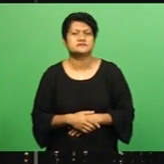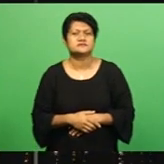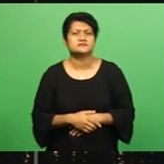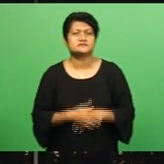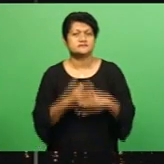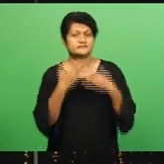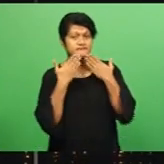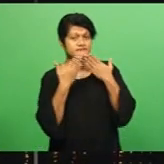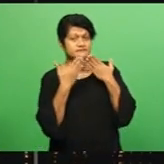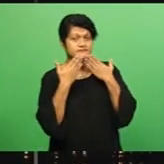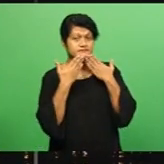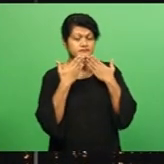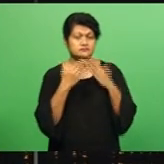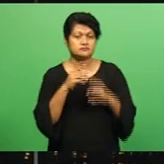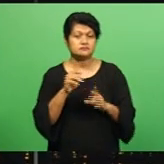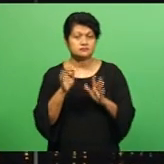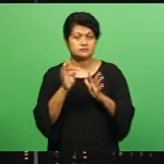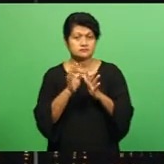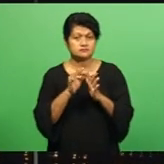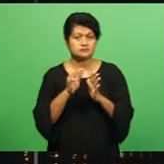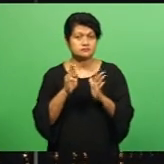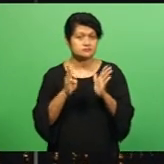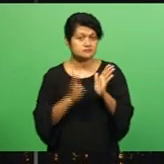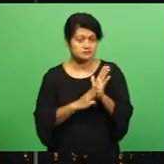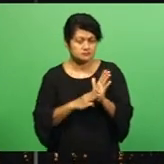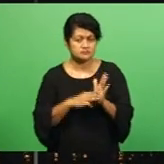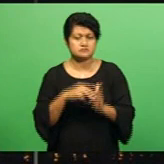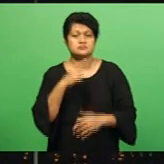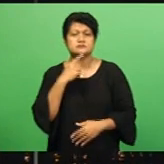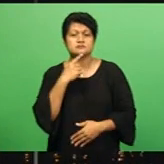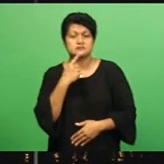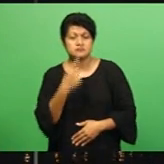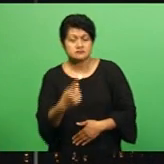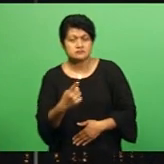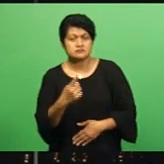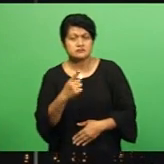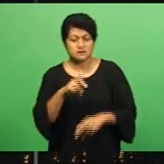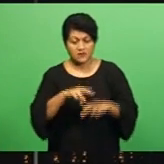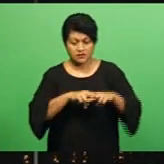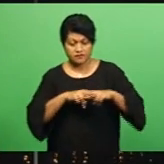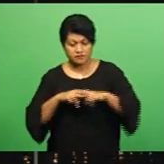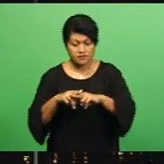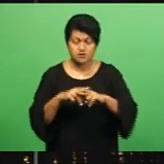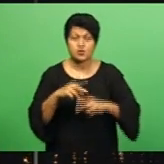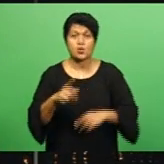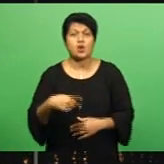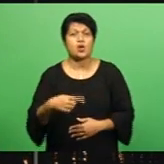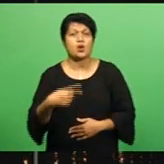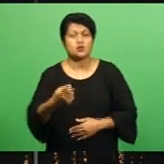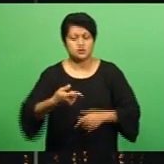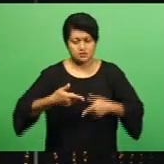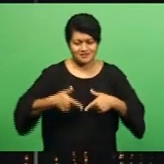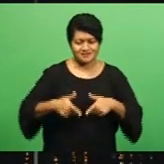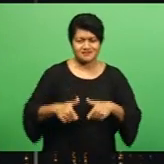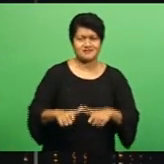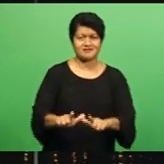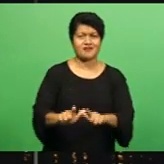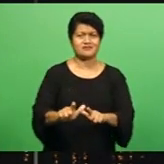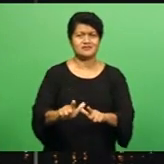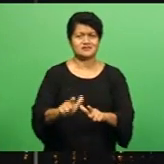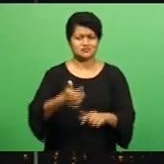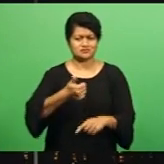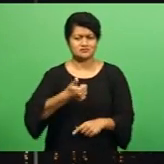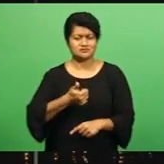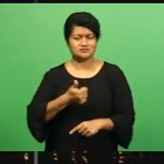Naka Apanisa. Prime Minister Voreng Bainimarama has today revealed that Fiji will continue to pursue a travel bubble with Australia and New